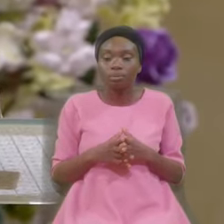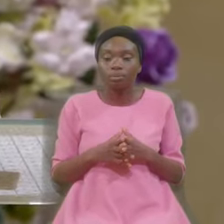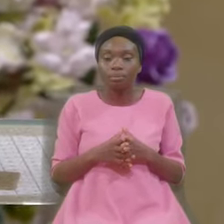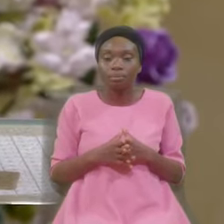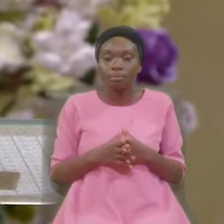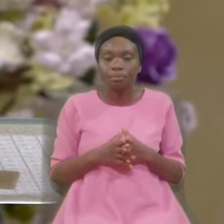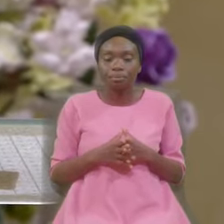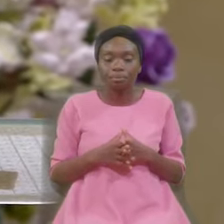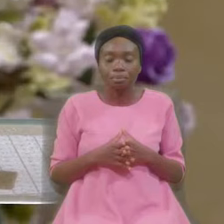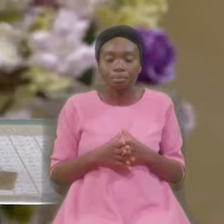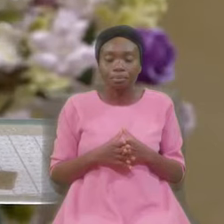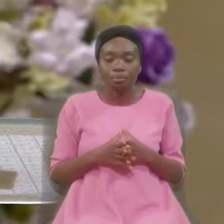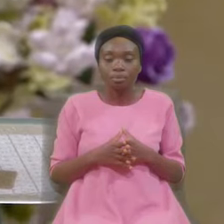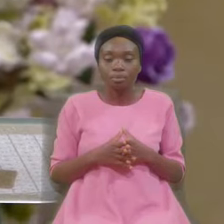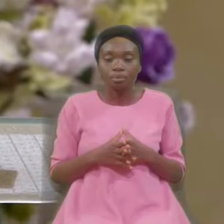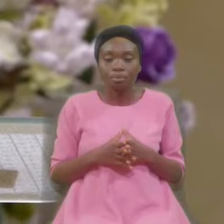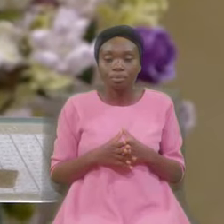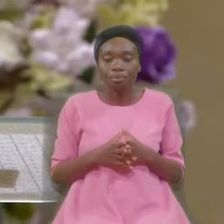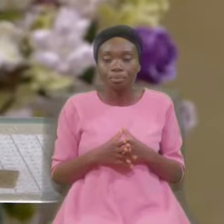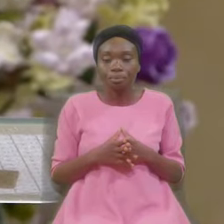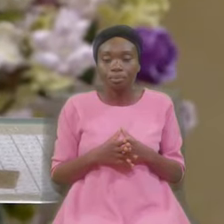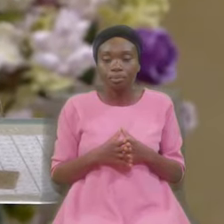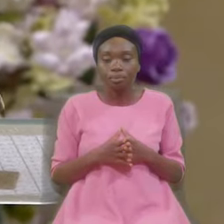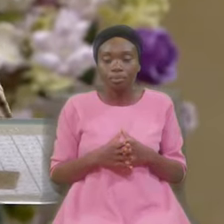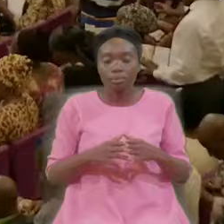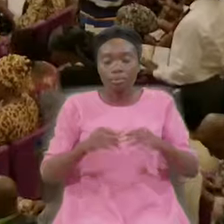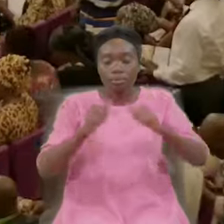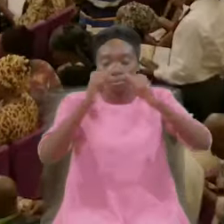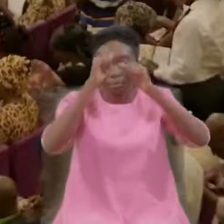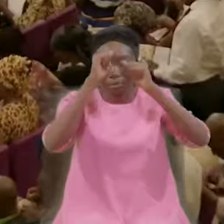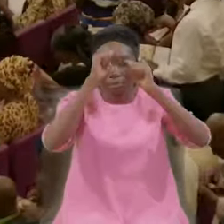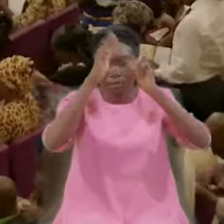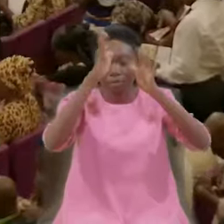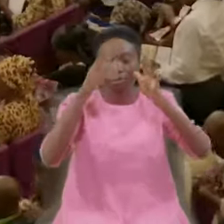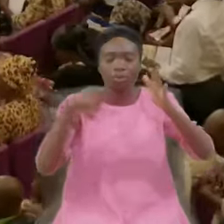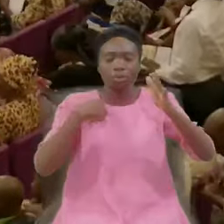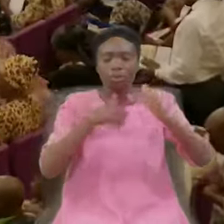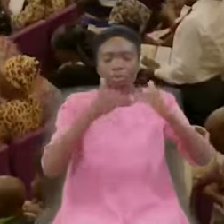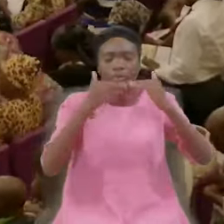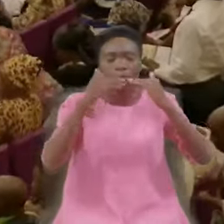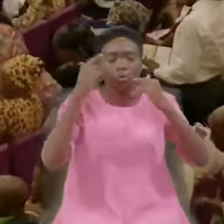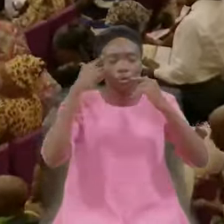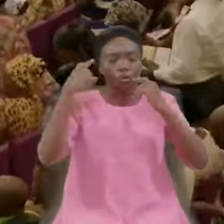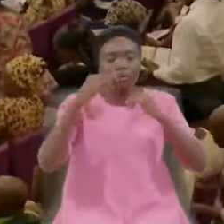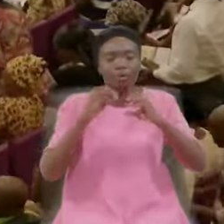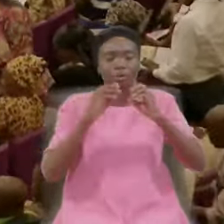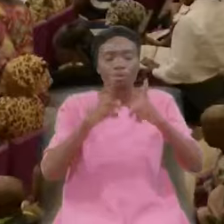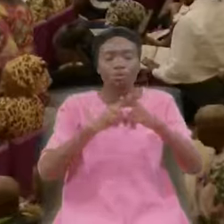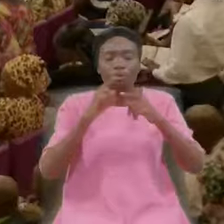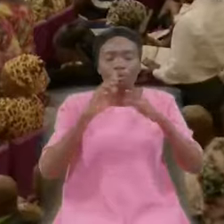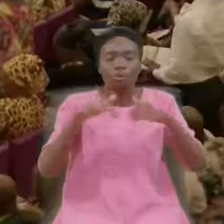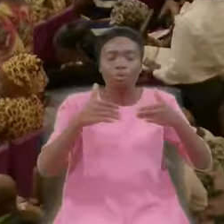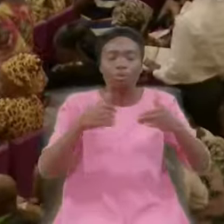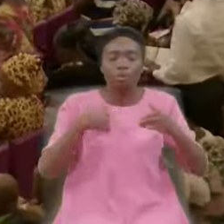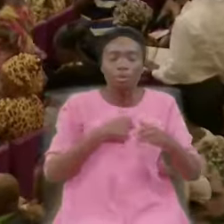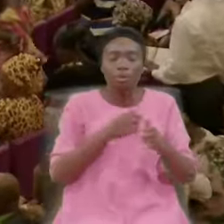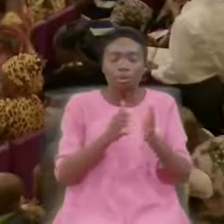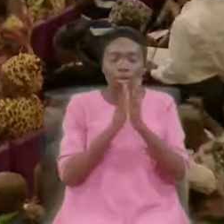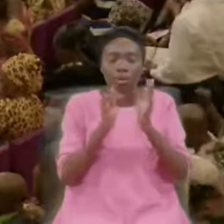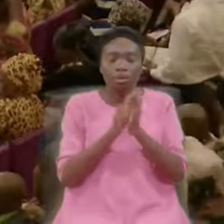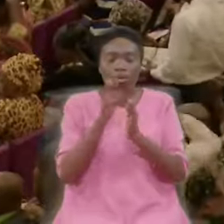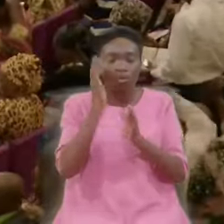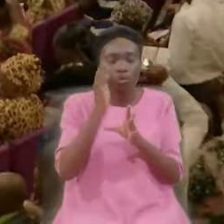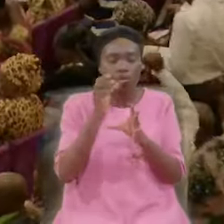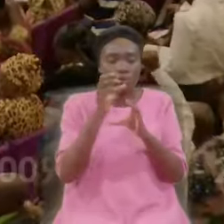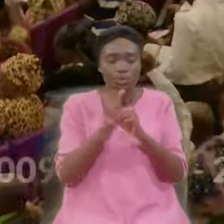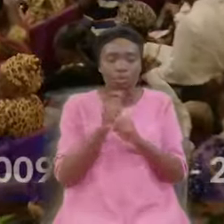Let's raise up our tithes and offerings. Father, we thank you so much for the privilege of giving. We're asking, Lord, you will receive this